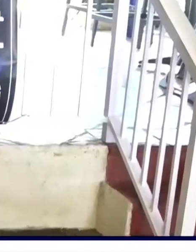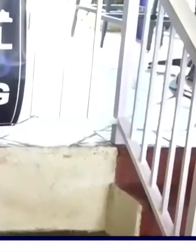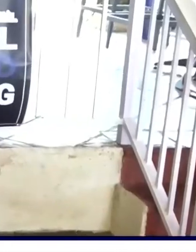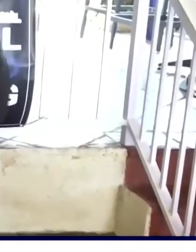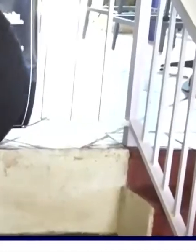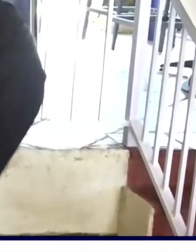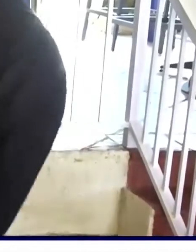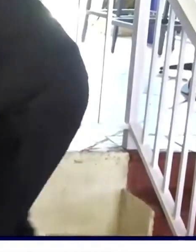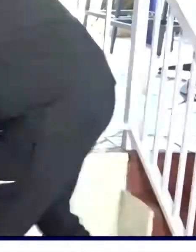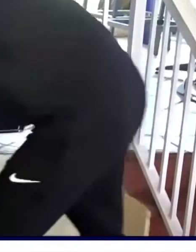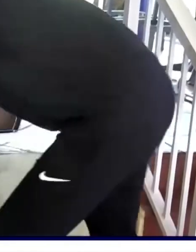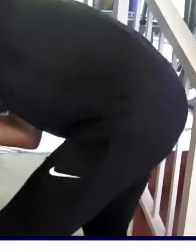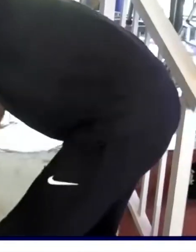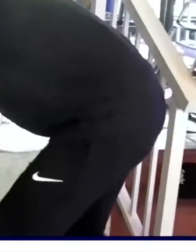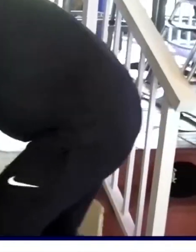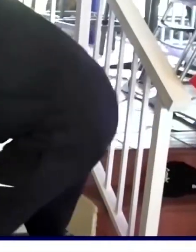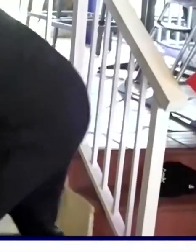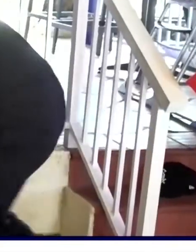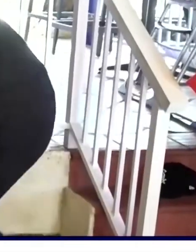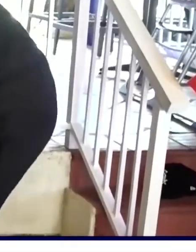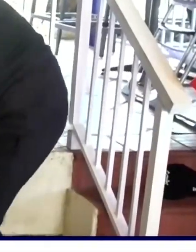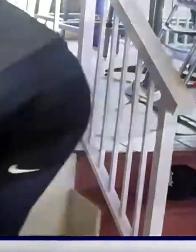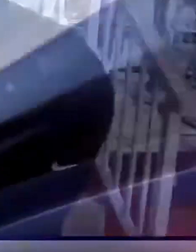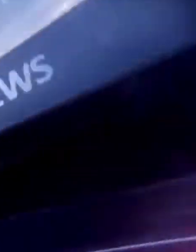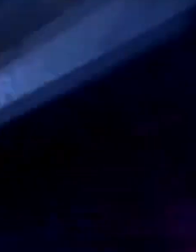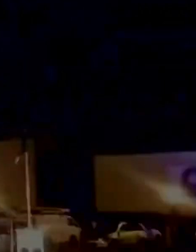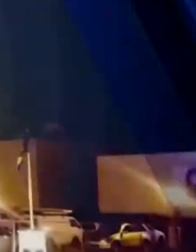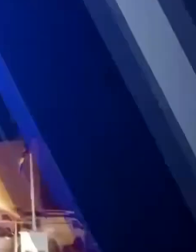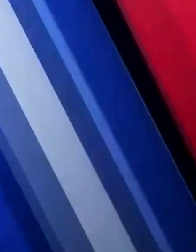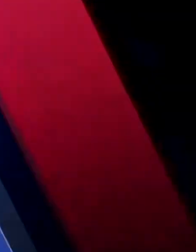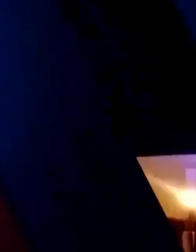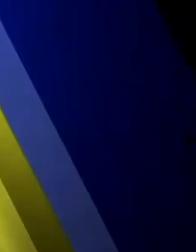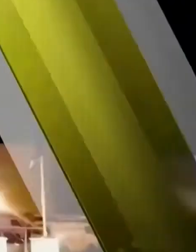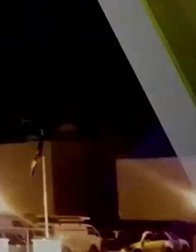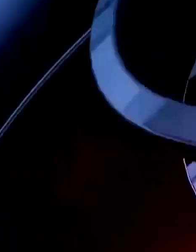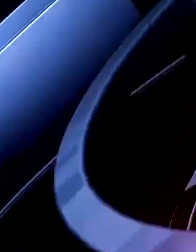in Barbados with the National Open Tournament.